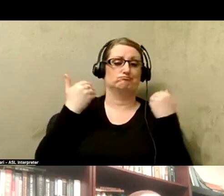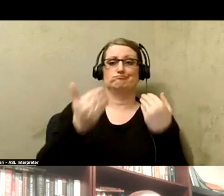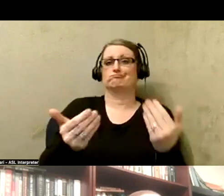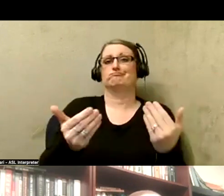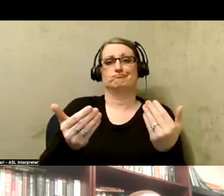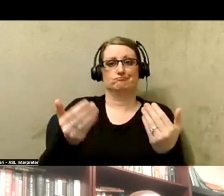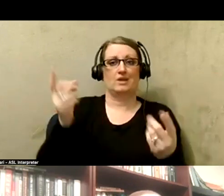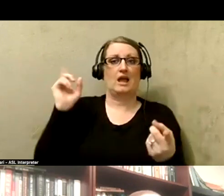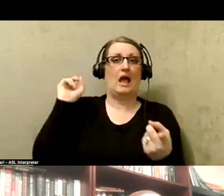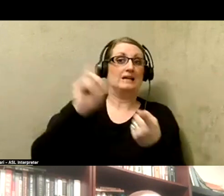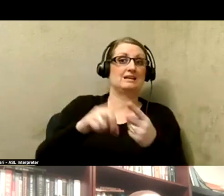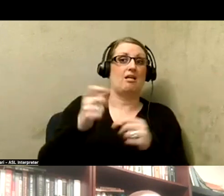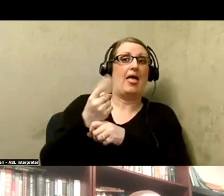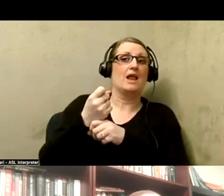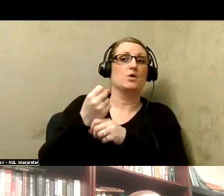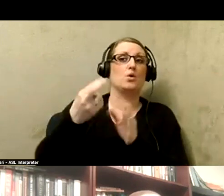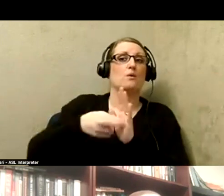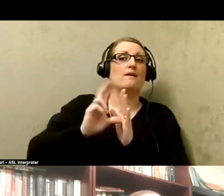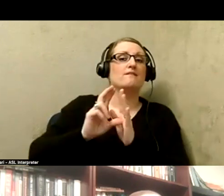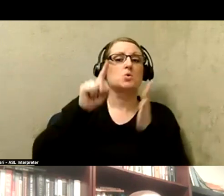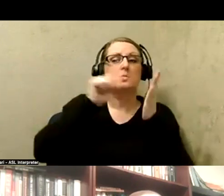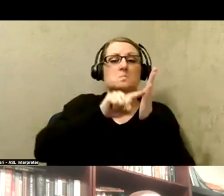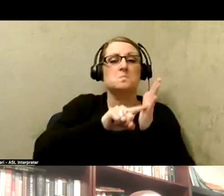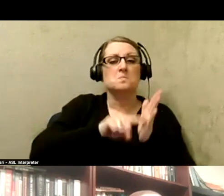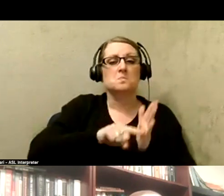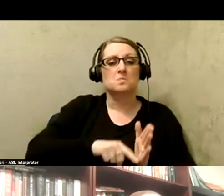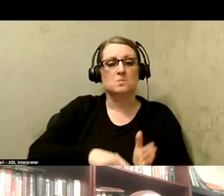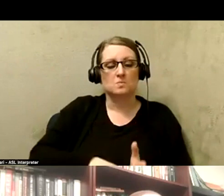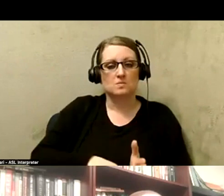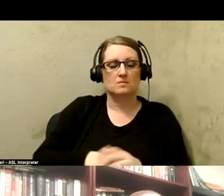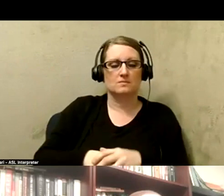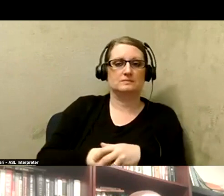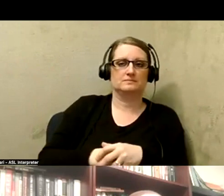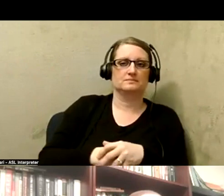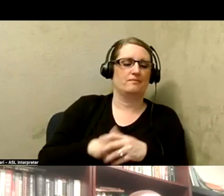annual review. And so